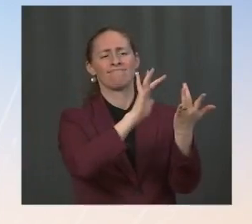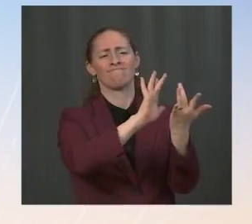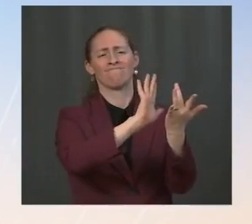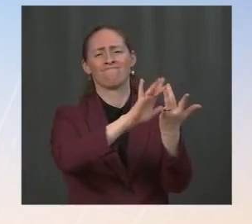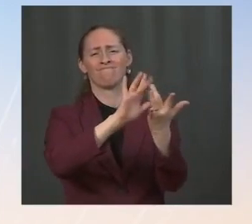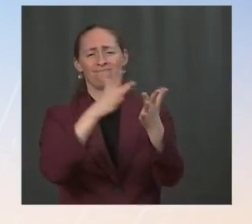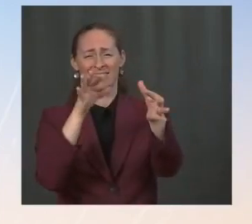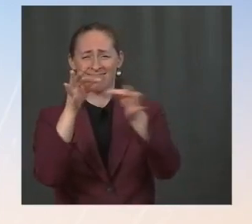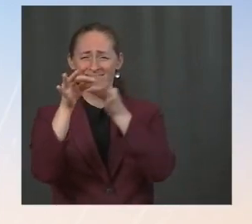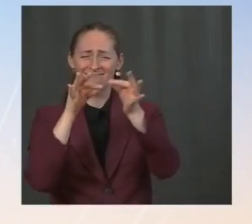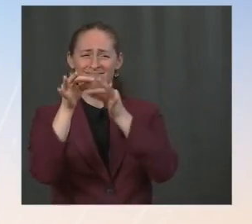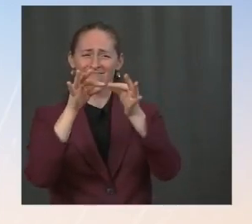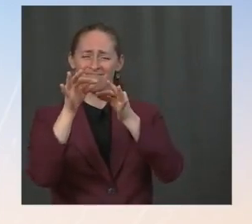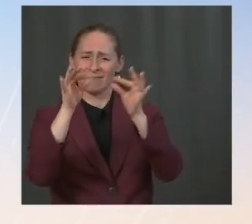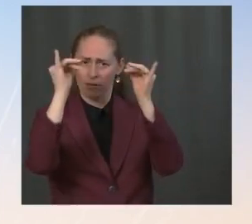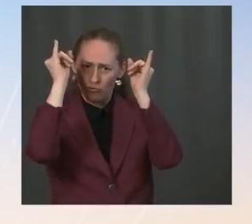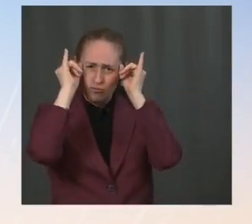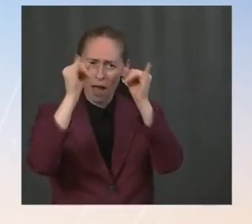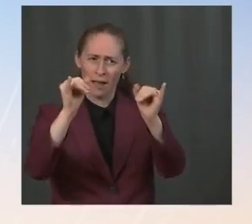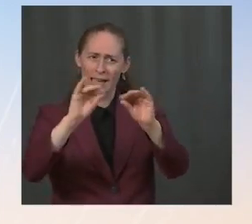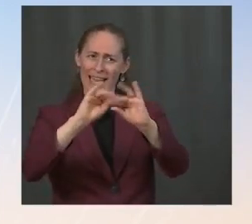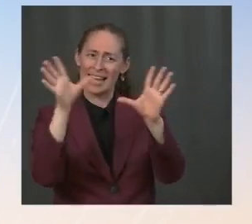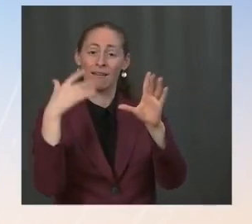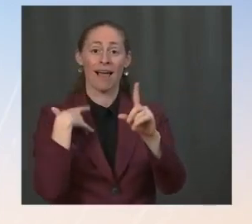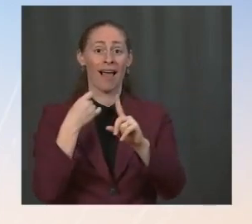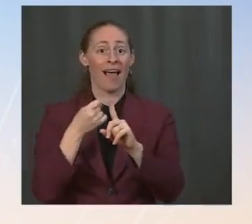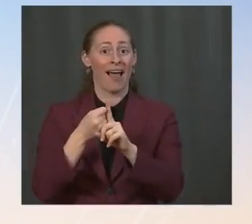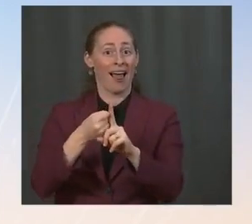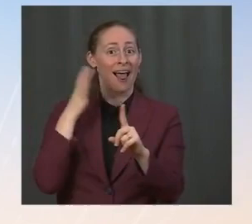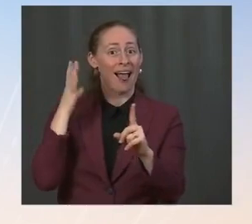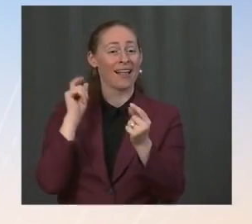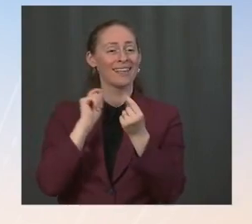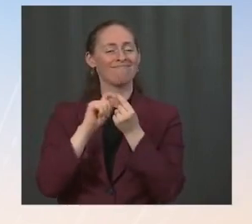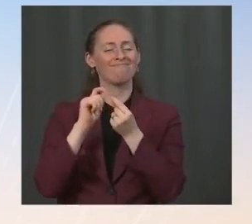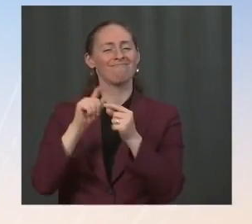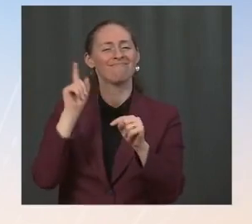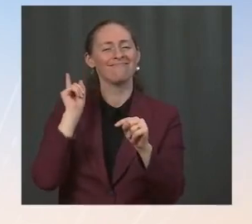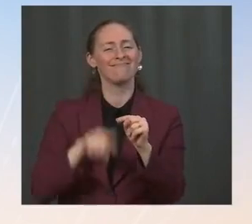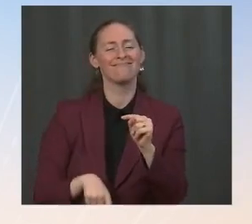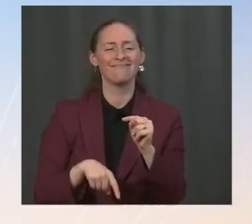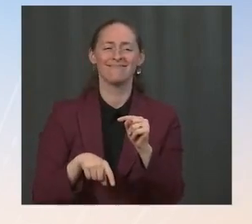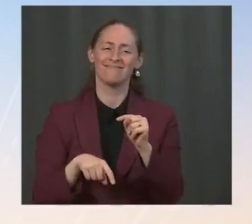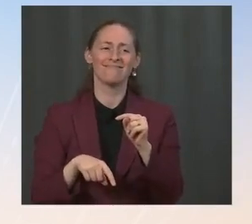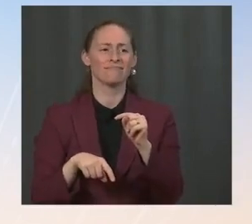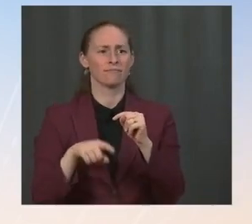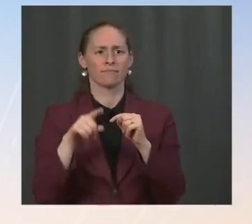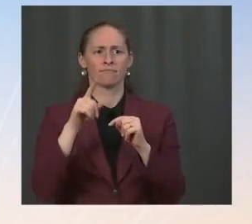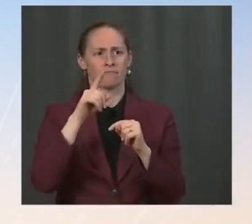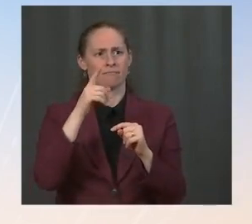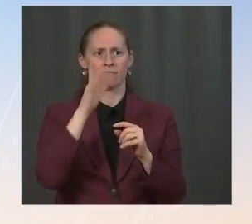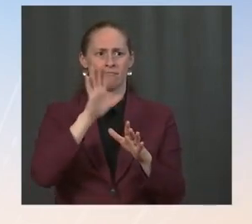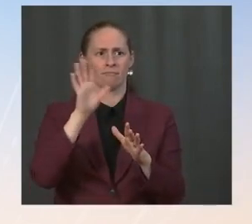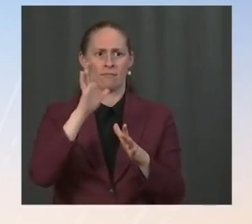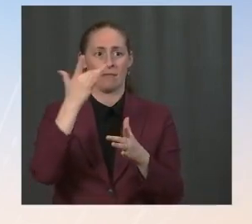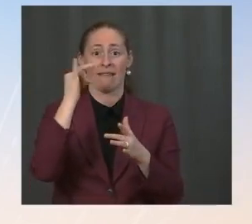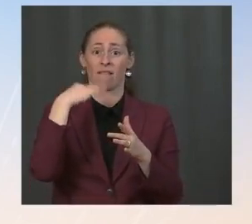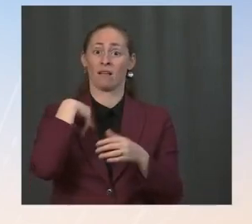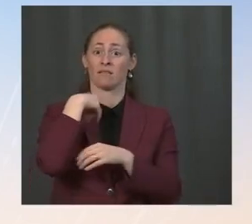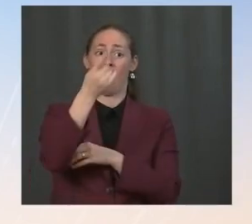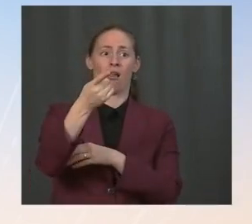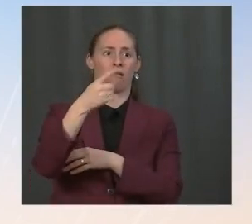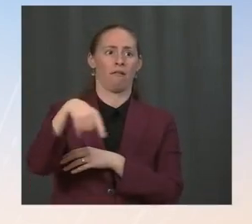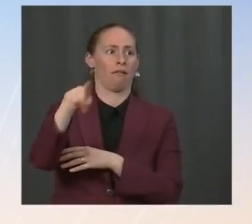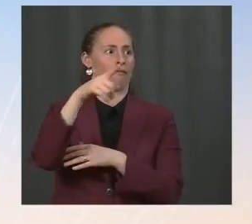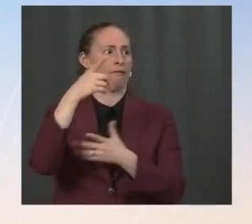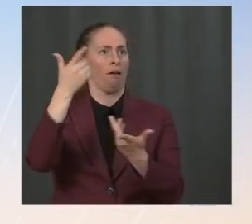evacuated. That's the process. I'm not going to get into more details about how that works because it's not in their interests. It's not in the security interests of our troops or the individuals